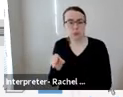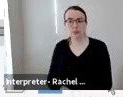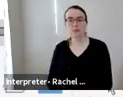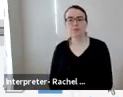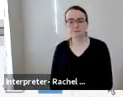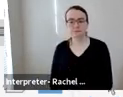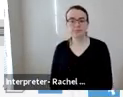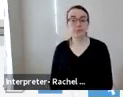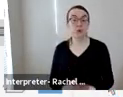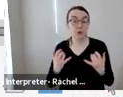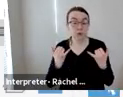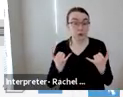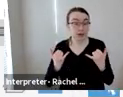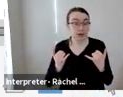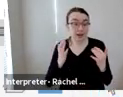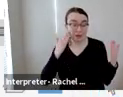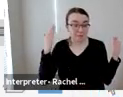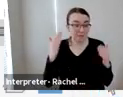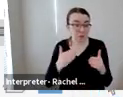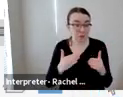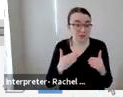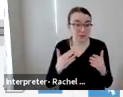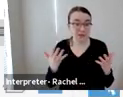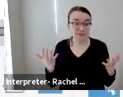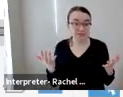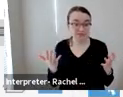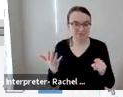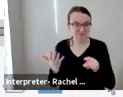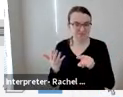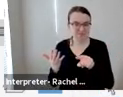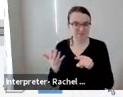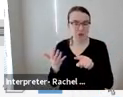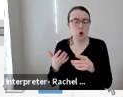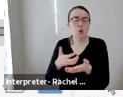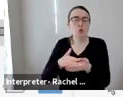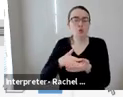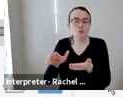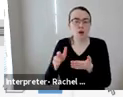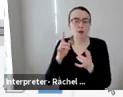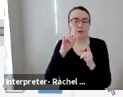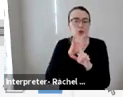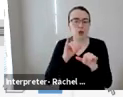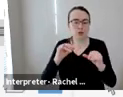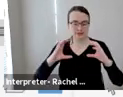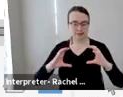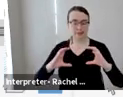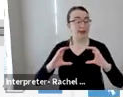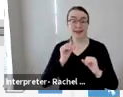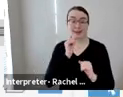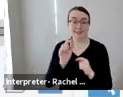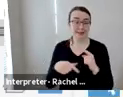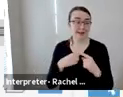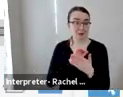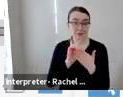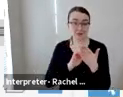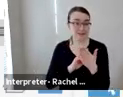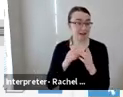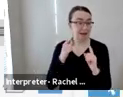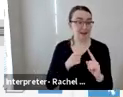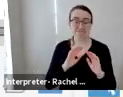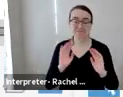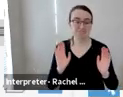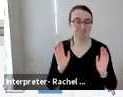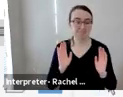Because I'm just worrying about what this thing roughly looks like. It's not about the design intent. I'm building